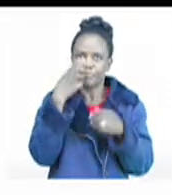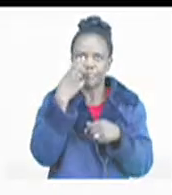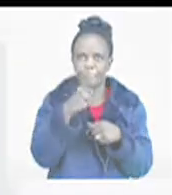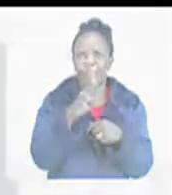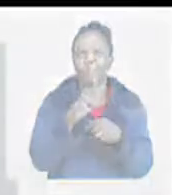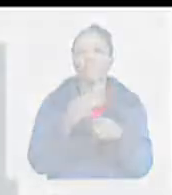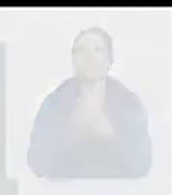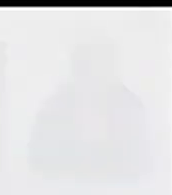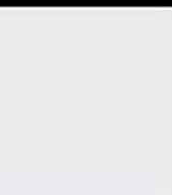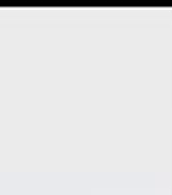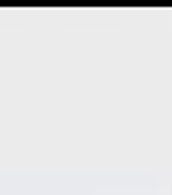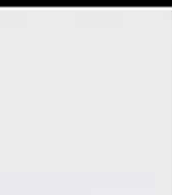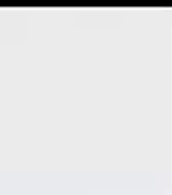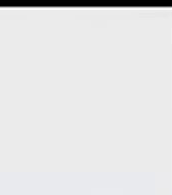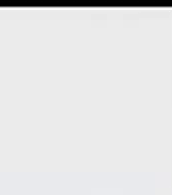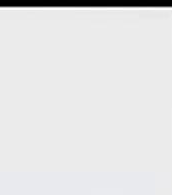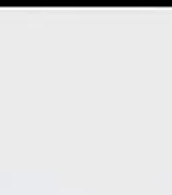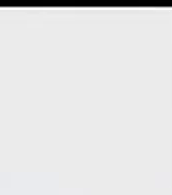dears.